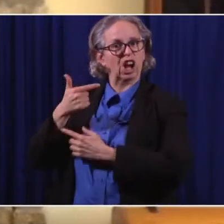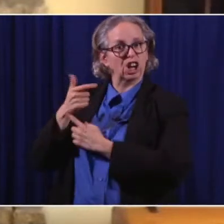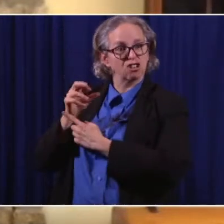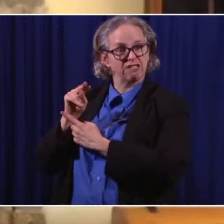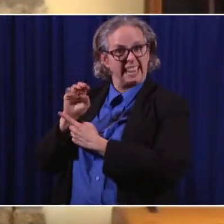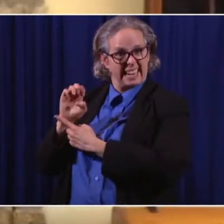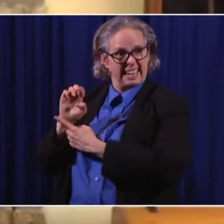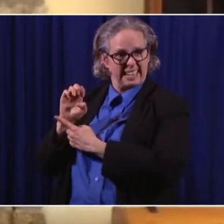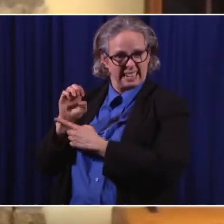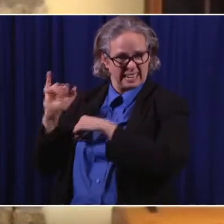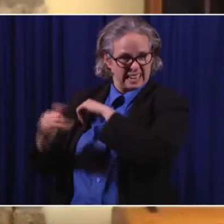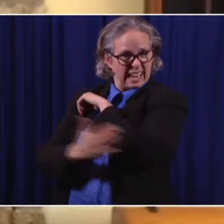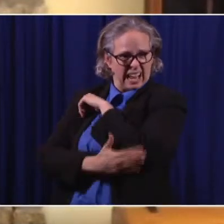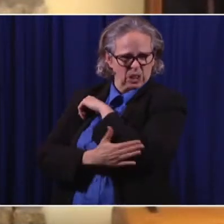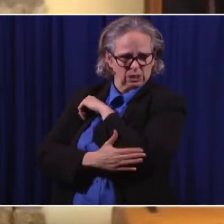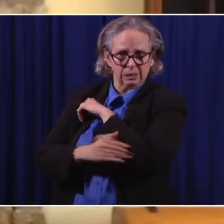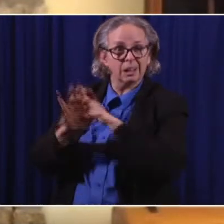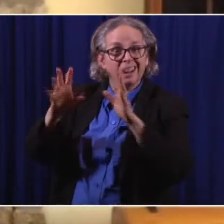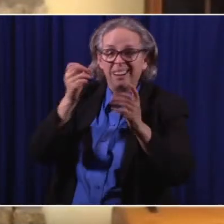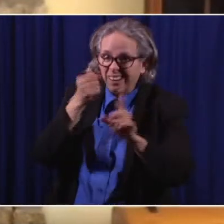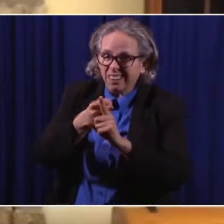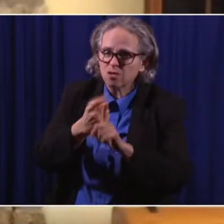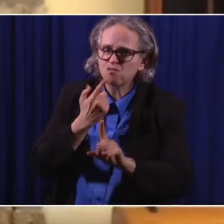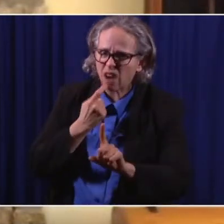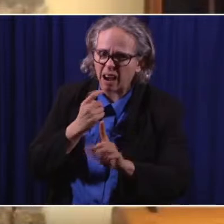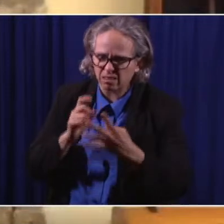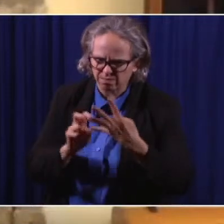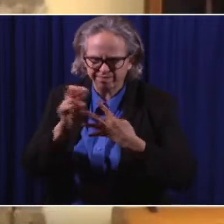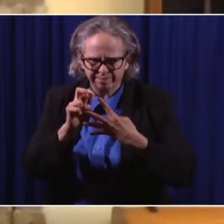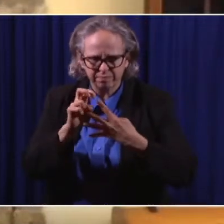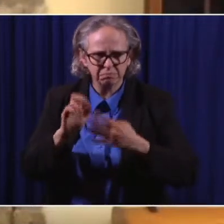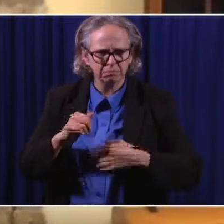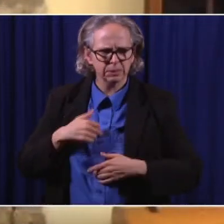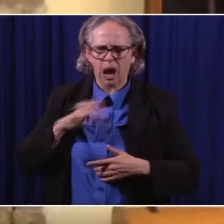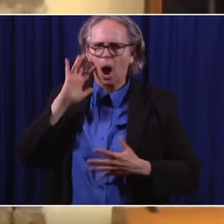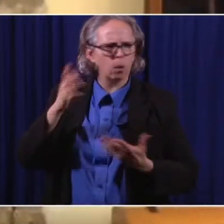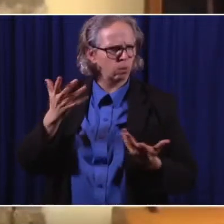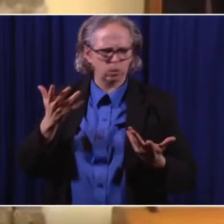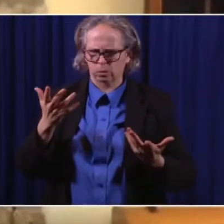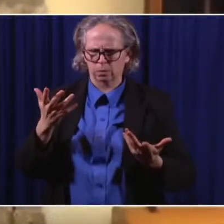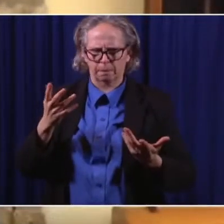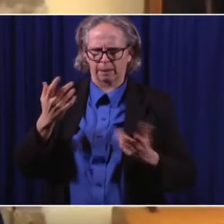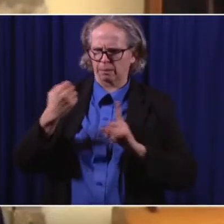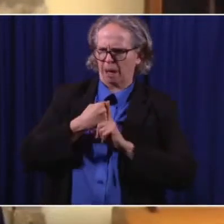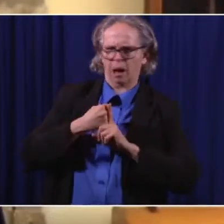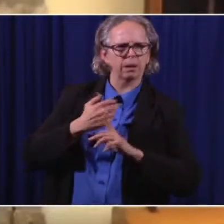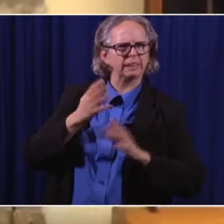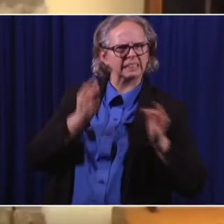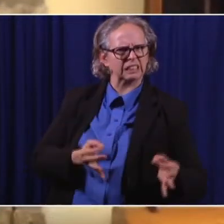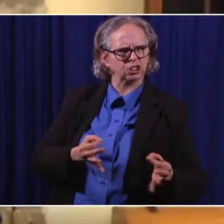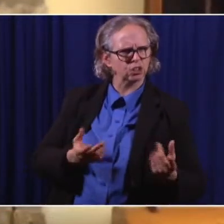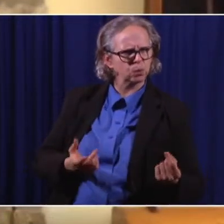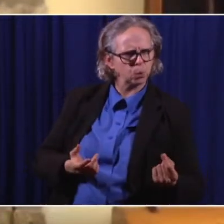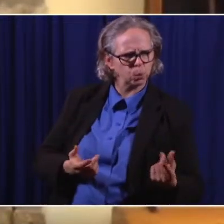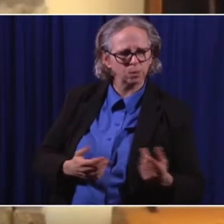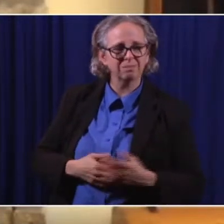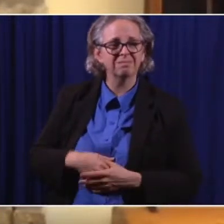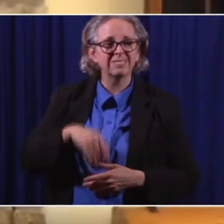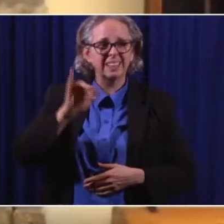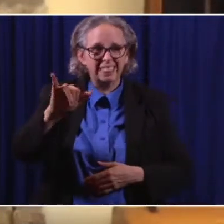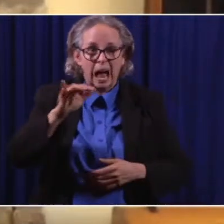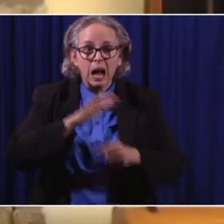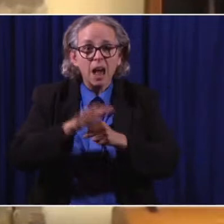And, people make decisions based upon that. It tells you something. You also need to look at the list